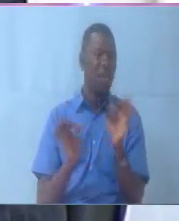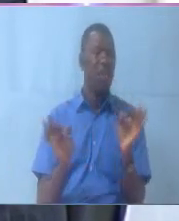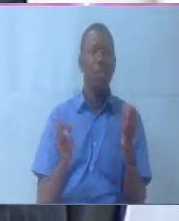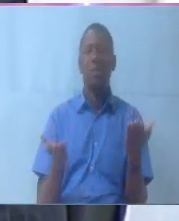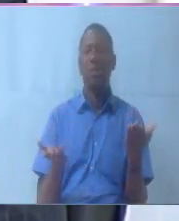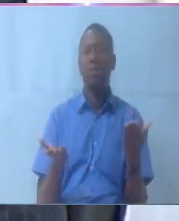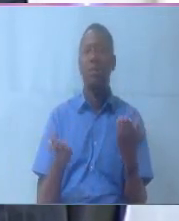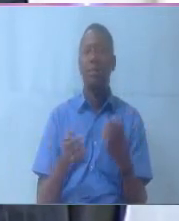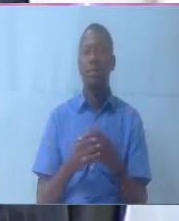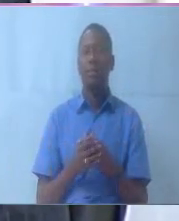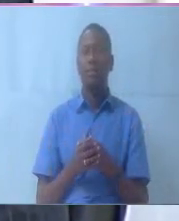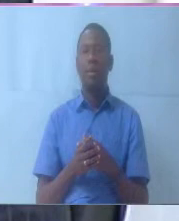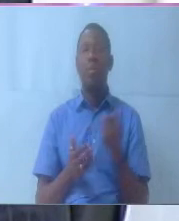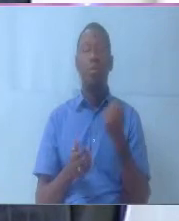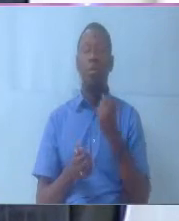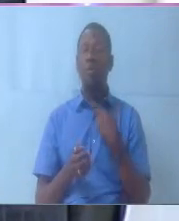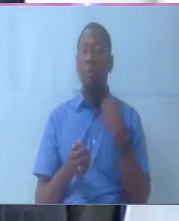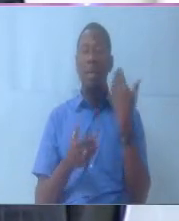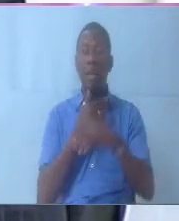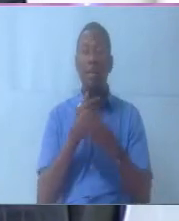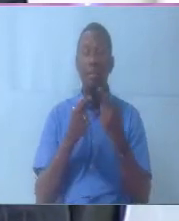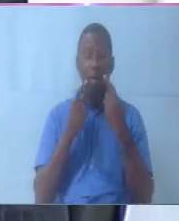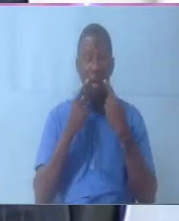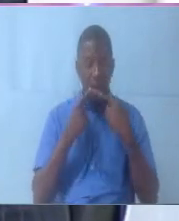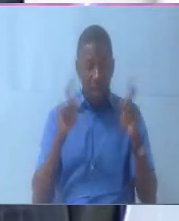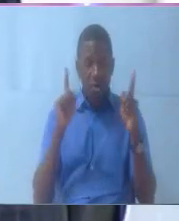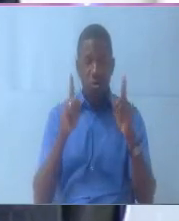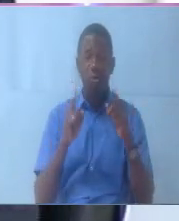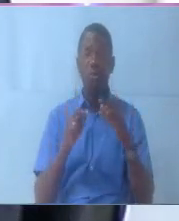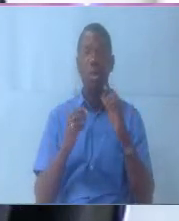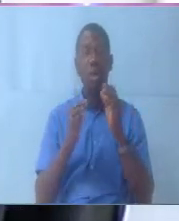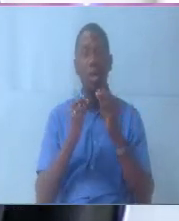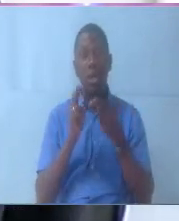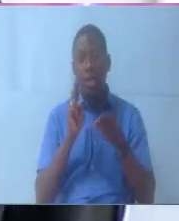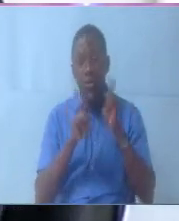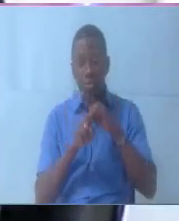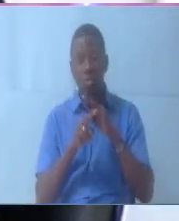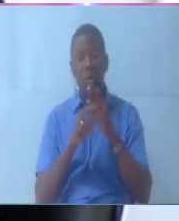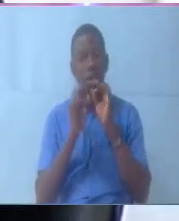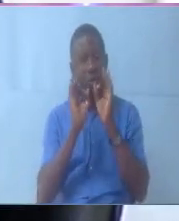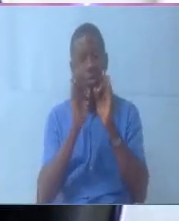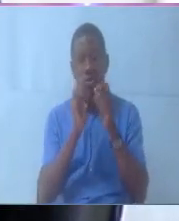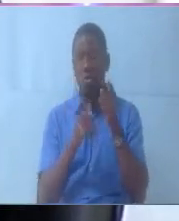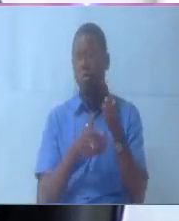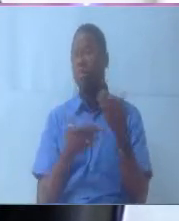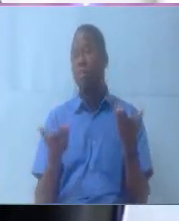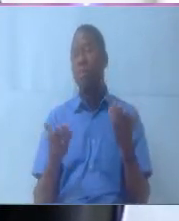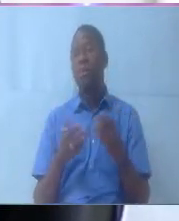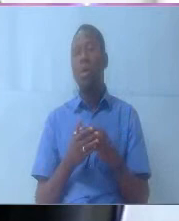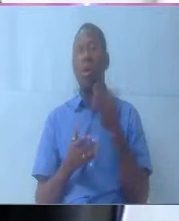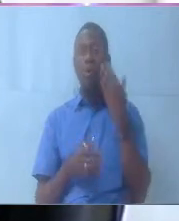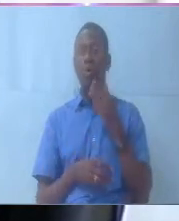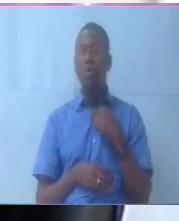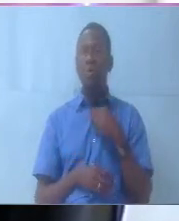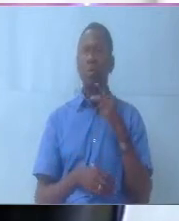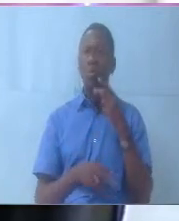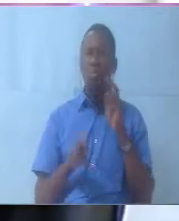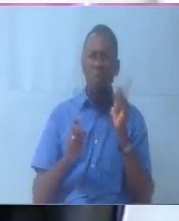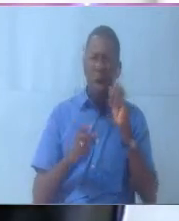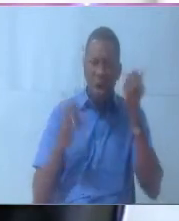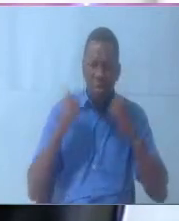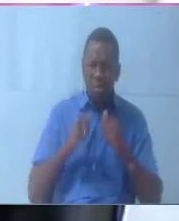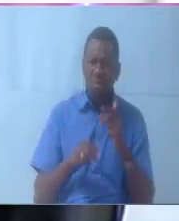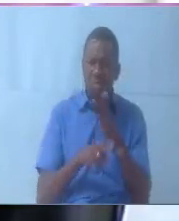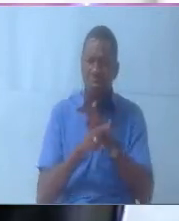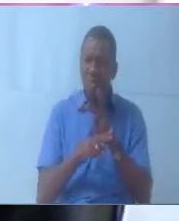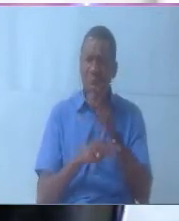ma balem. Without any notification. Andu mambo akalama ma bondi akalama imam femfai. When she called to find out what happened, bila komandiro